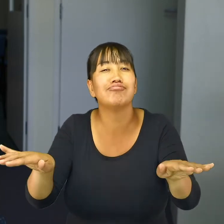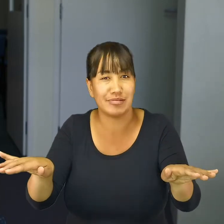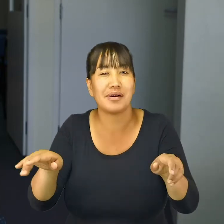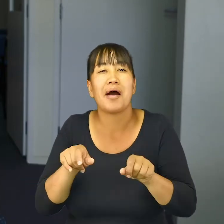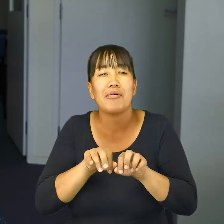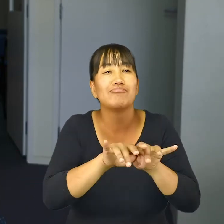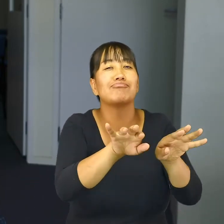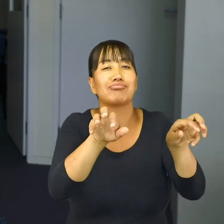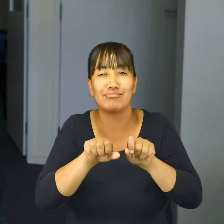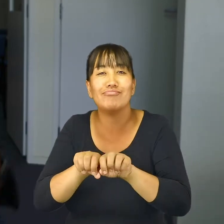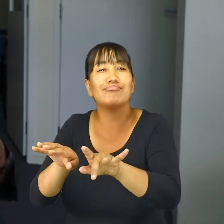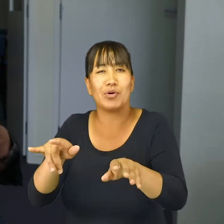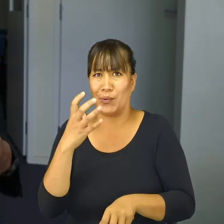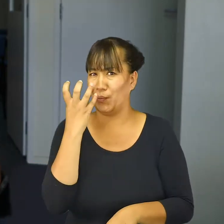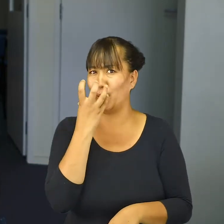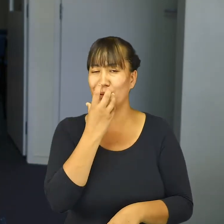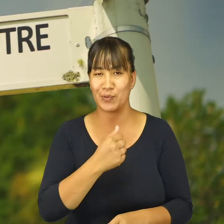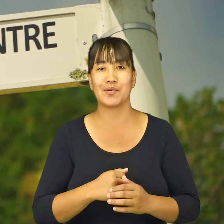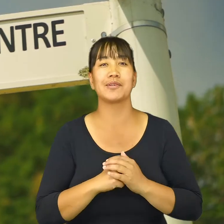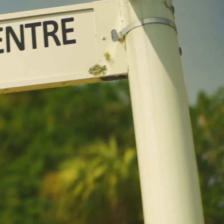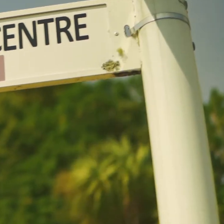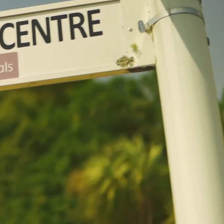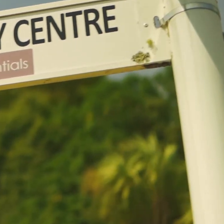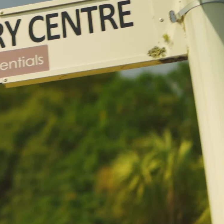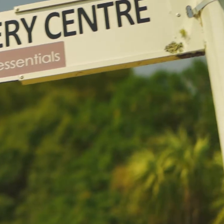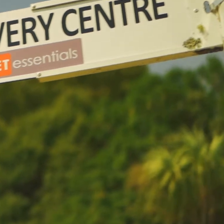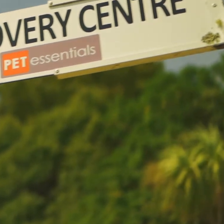their classmates. And so good begets good.